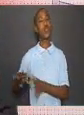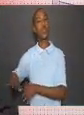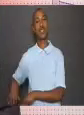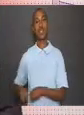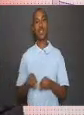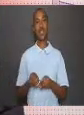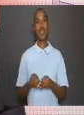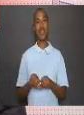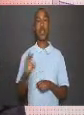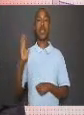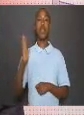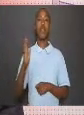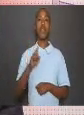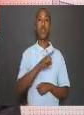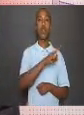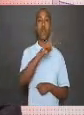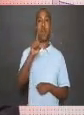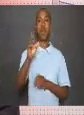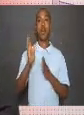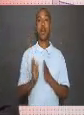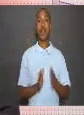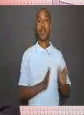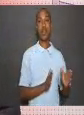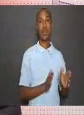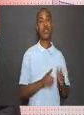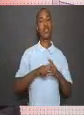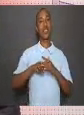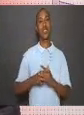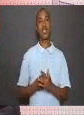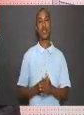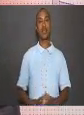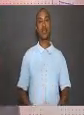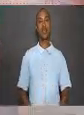Students, if you are ready, then we will get started.